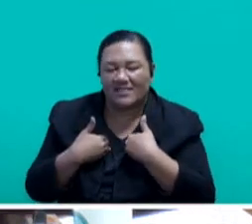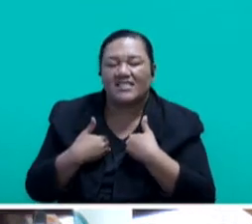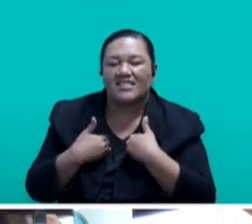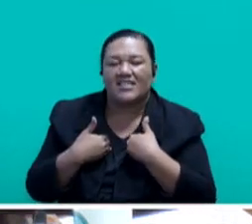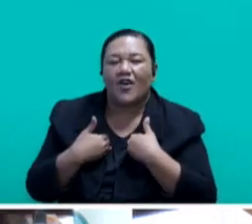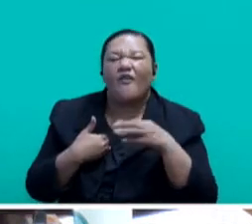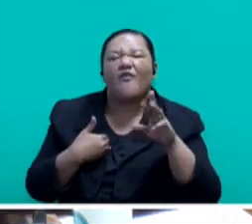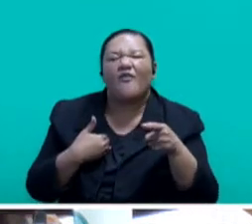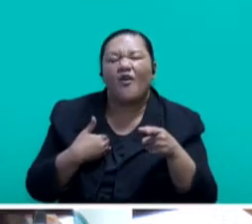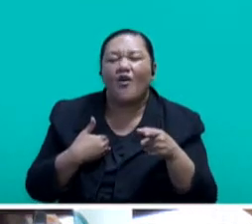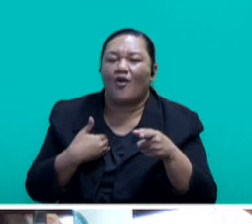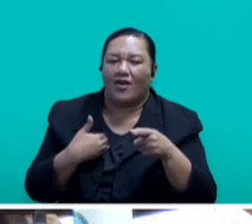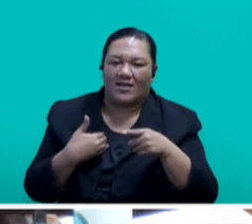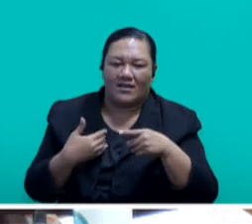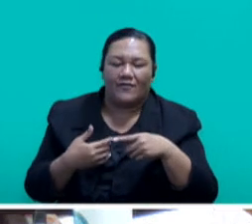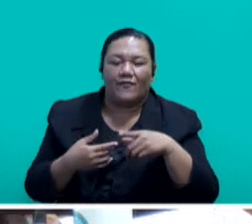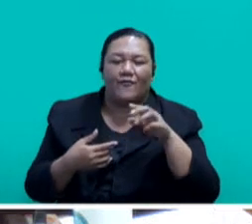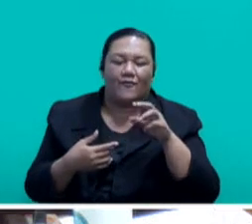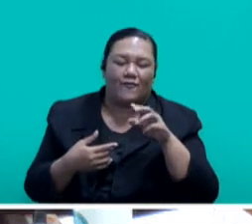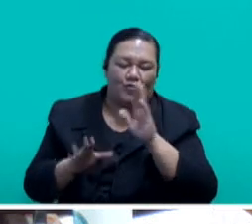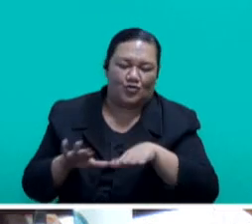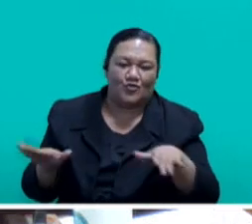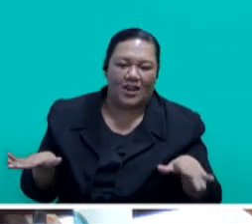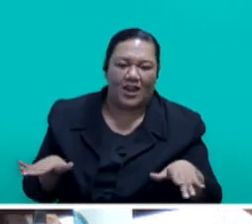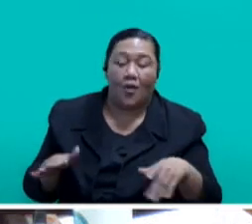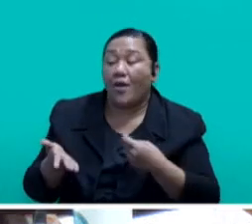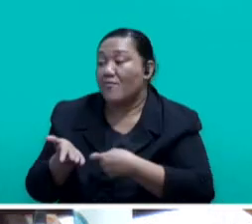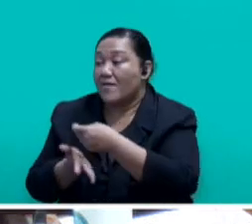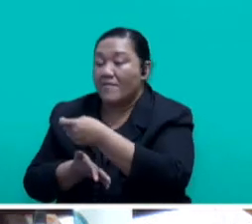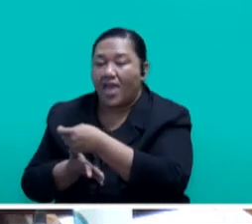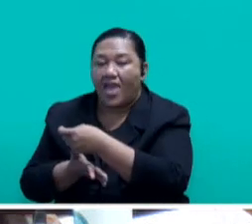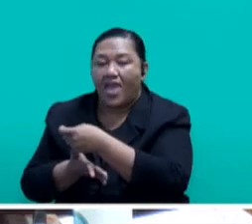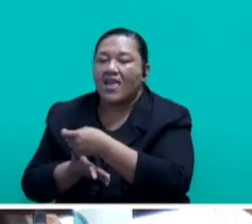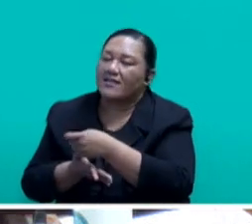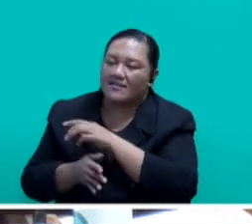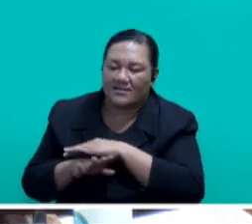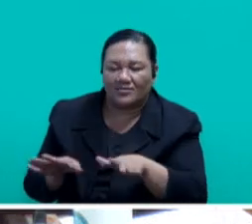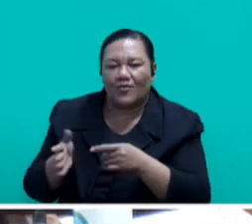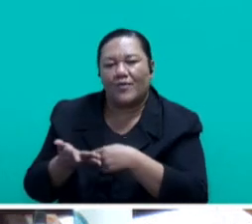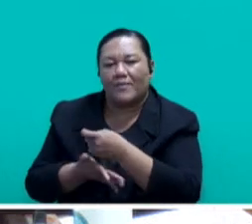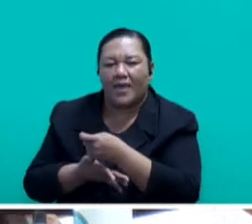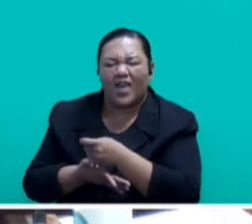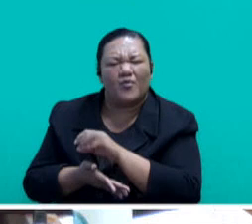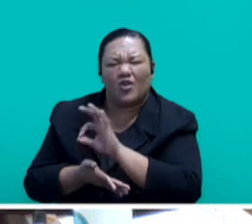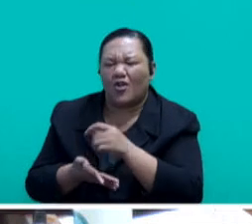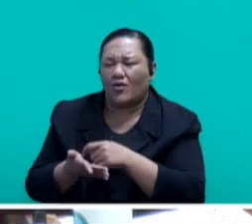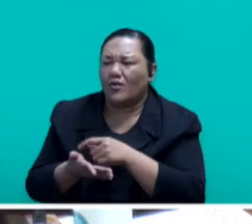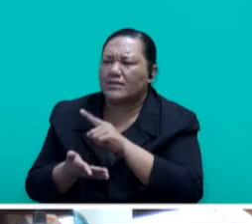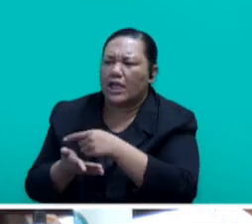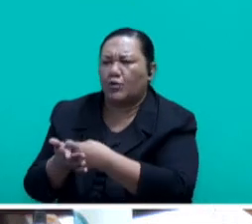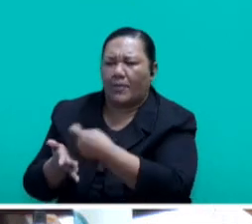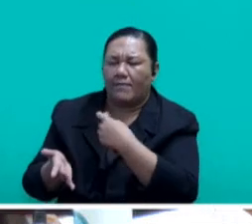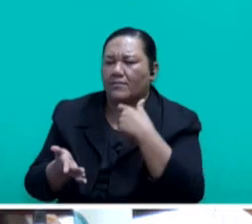pay the University of the South Pacific our dues is not tagged to any demand we have on how USP